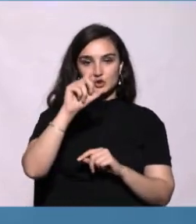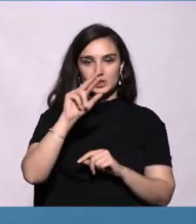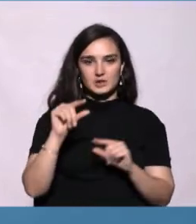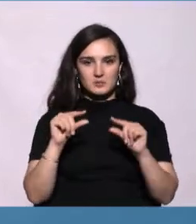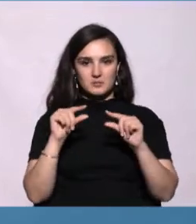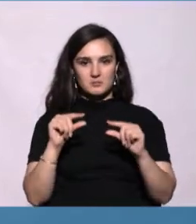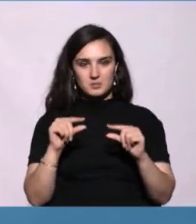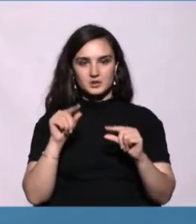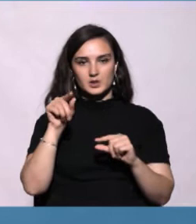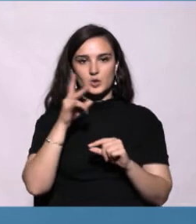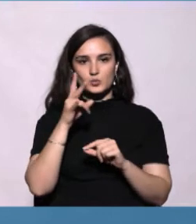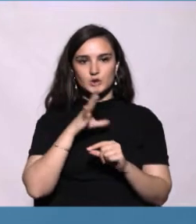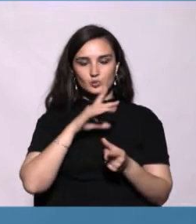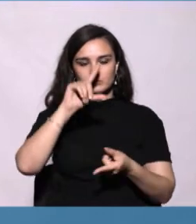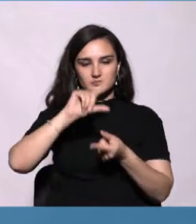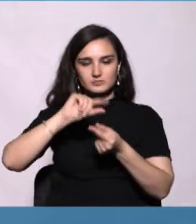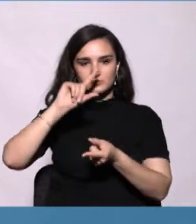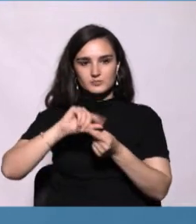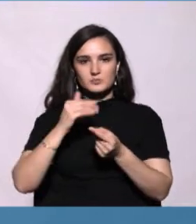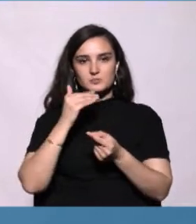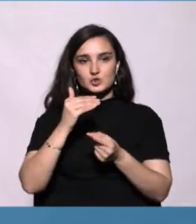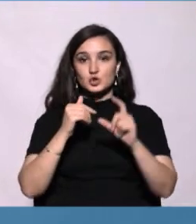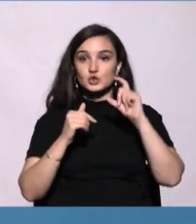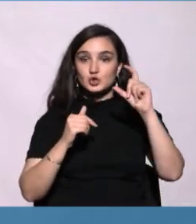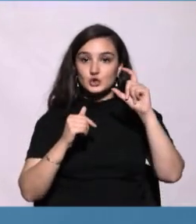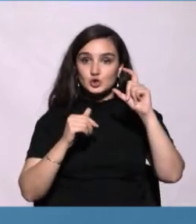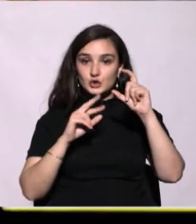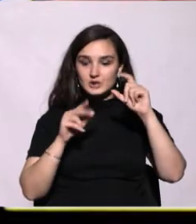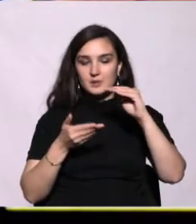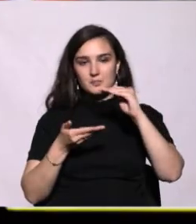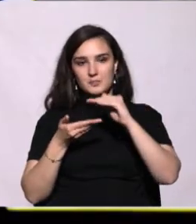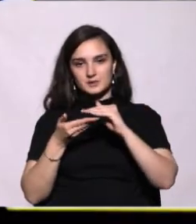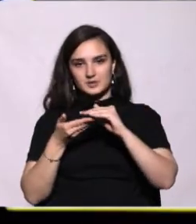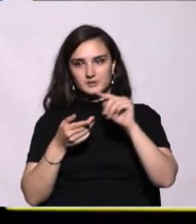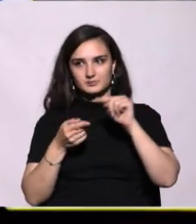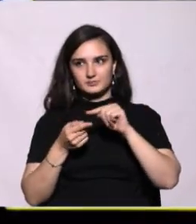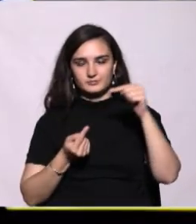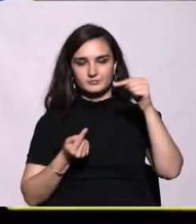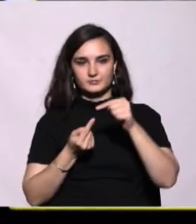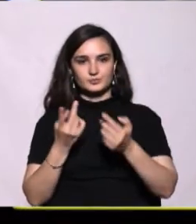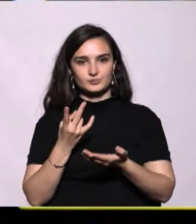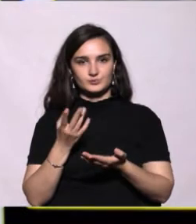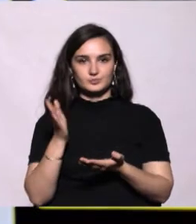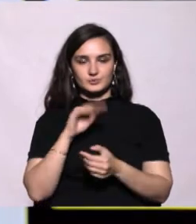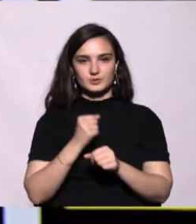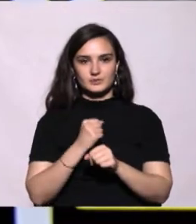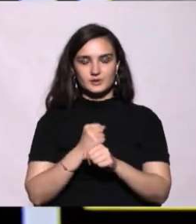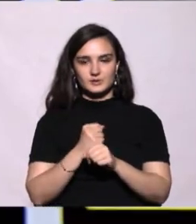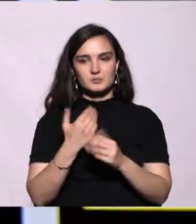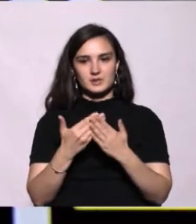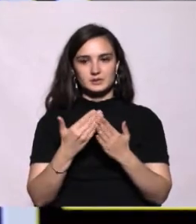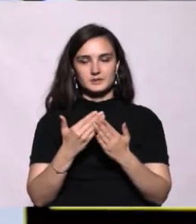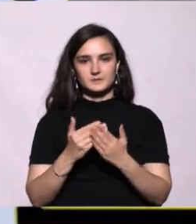Your job is to match the capital letters with the small letters. Let's do a couple examples,